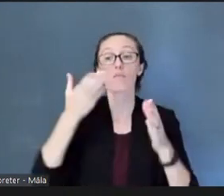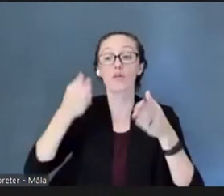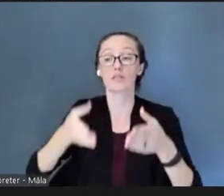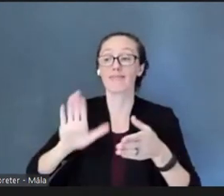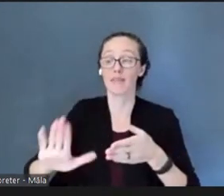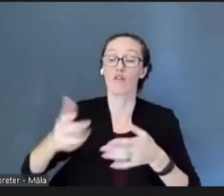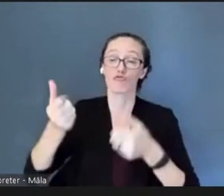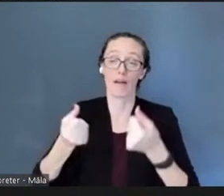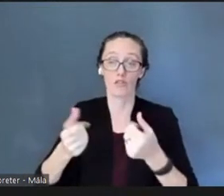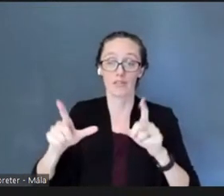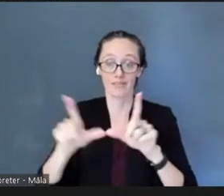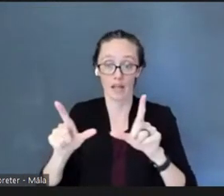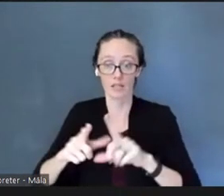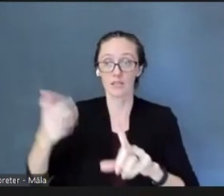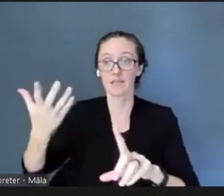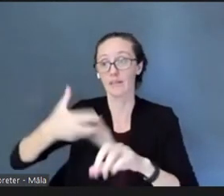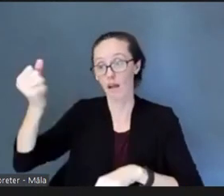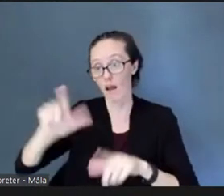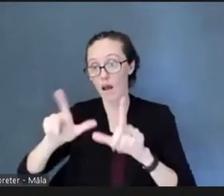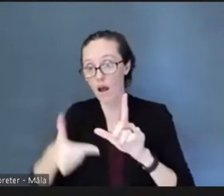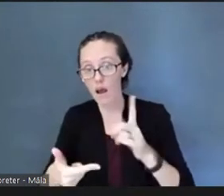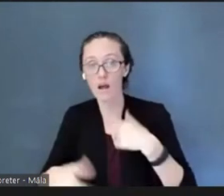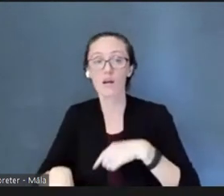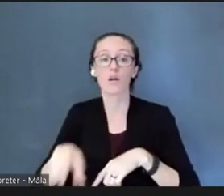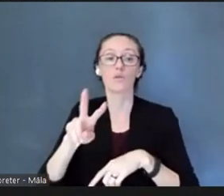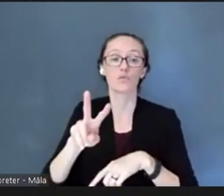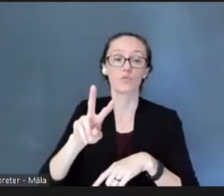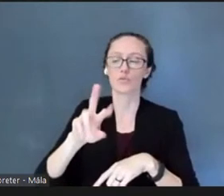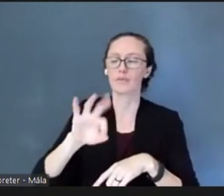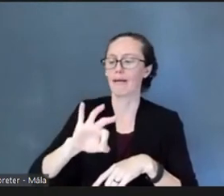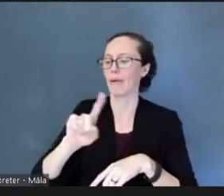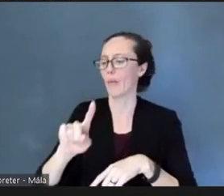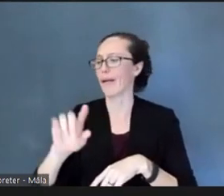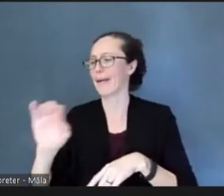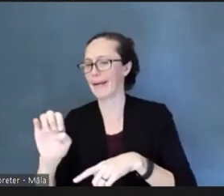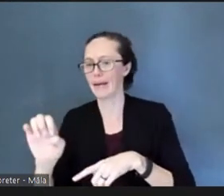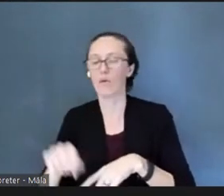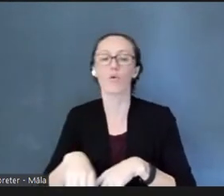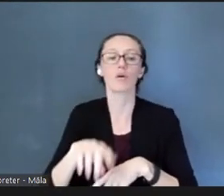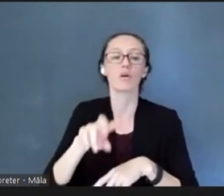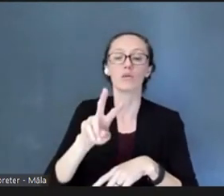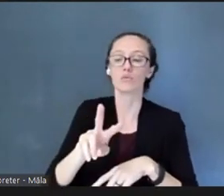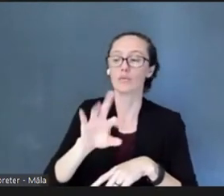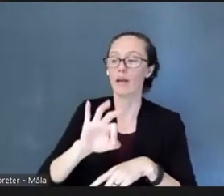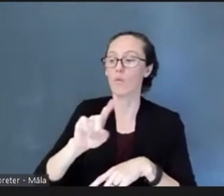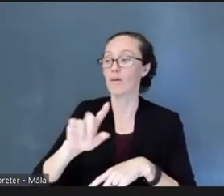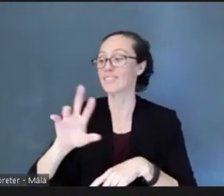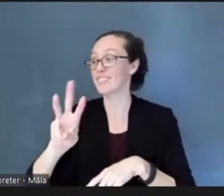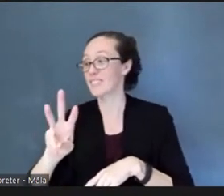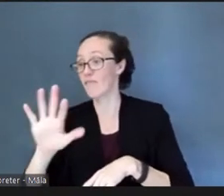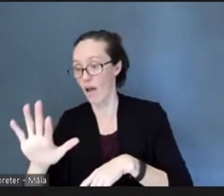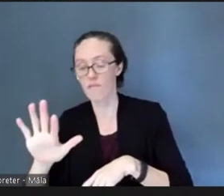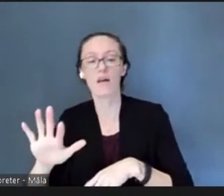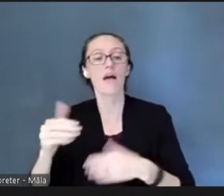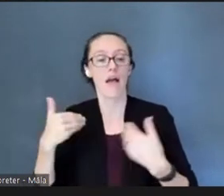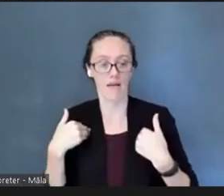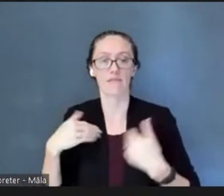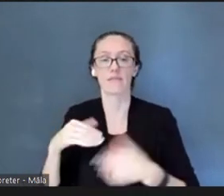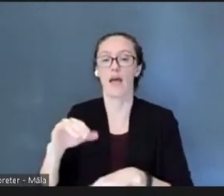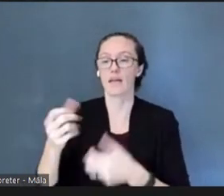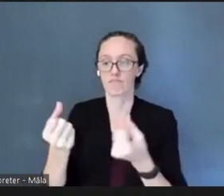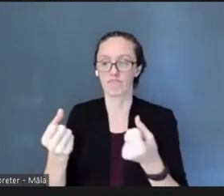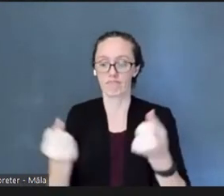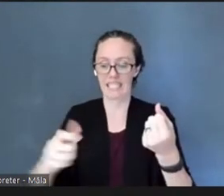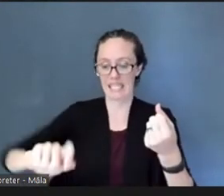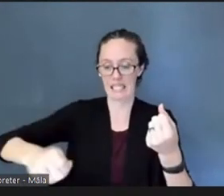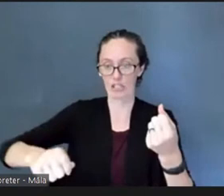section 291E61 or 291E61.5, and this would be the new language, and has an ignition interlock